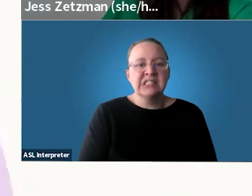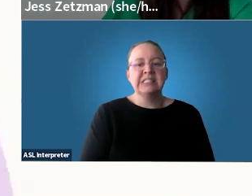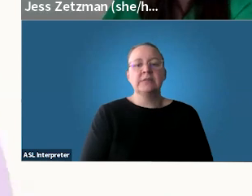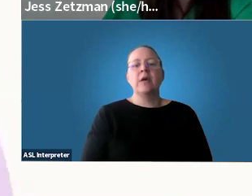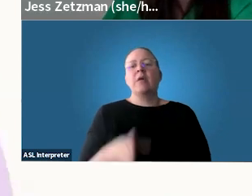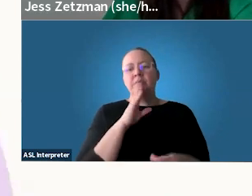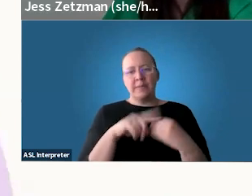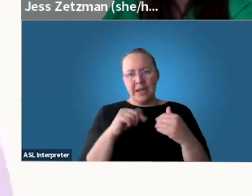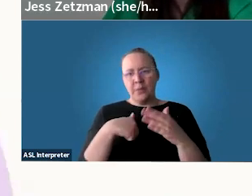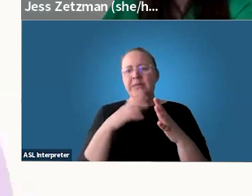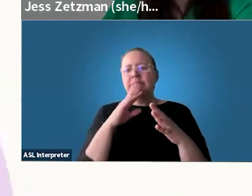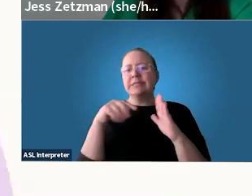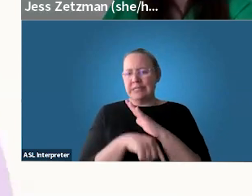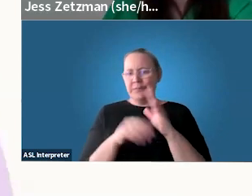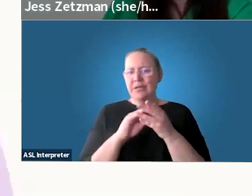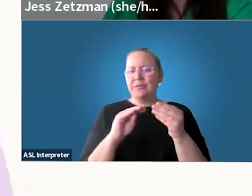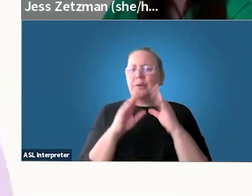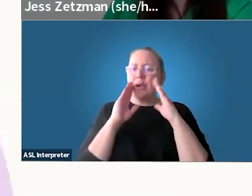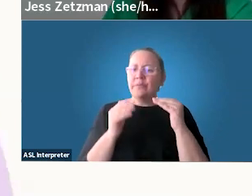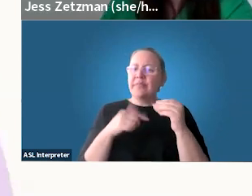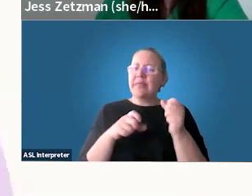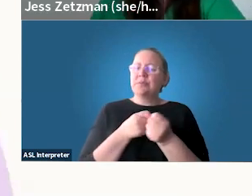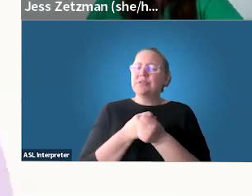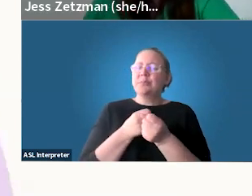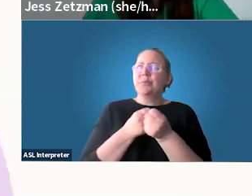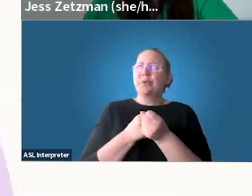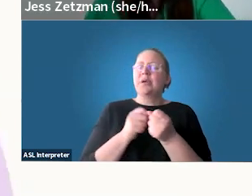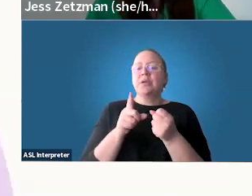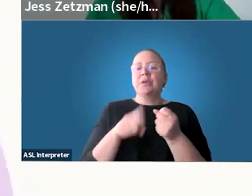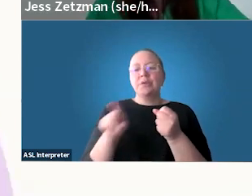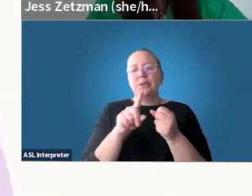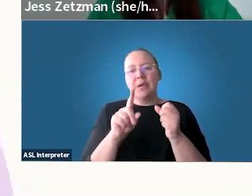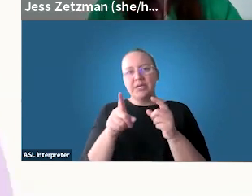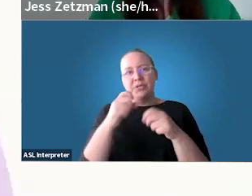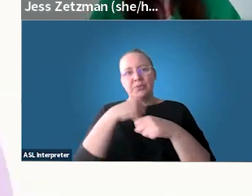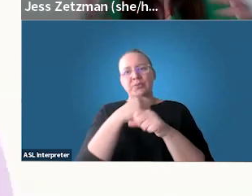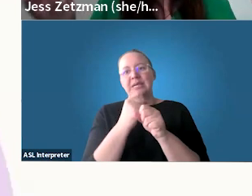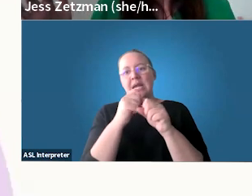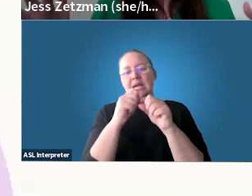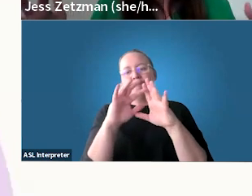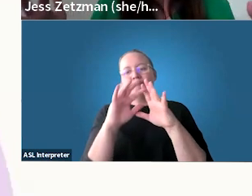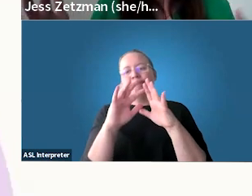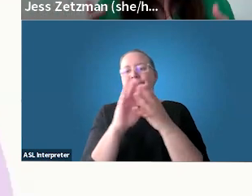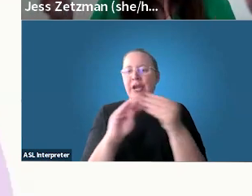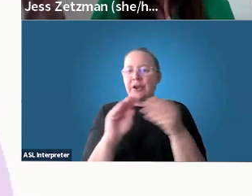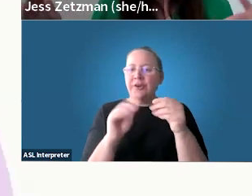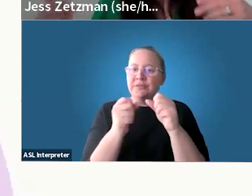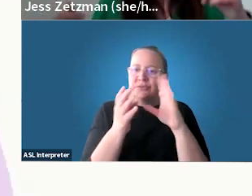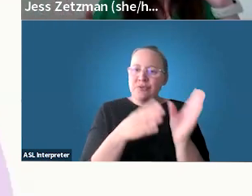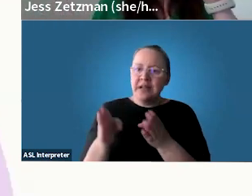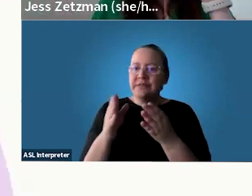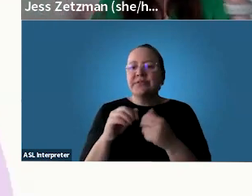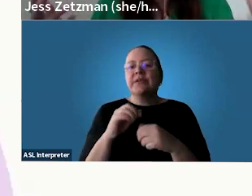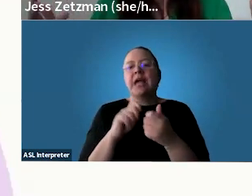can use the deep narratives, but we hope that they'll support you as you create, narrative strategies for how you